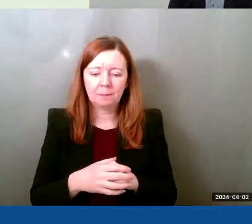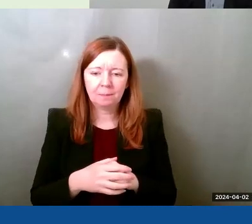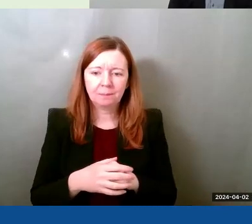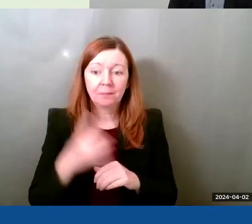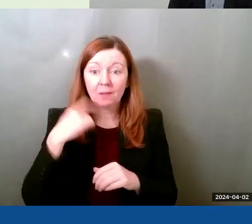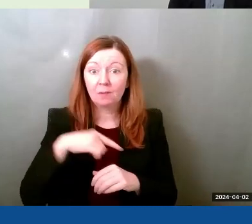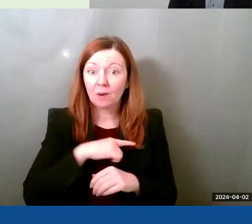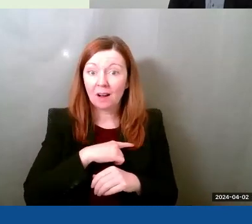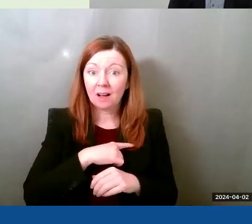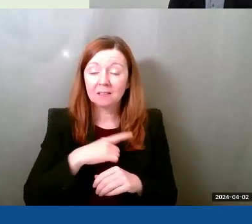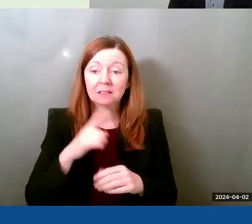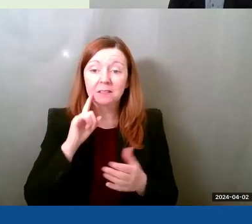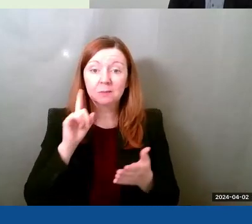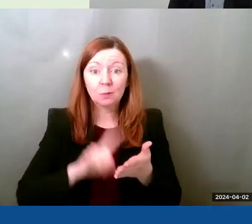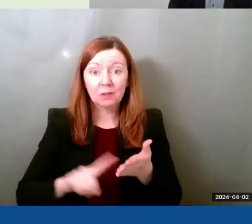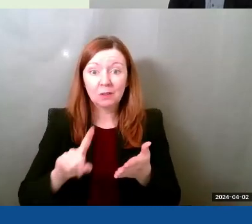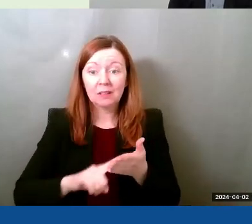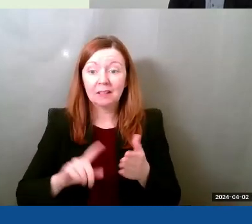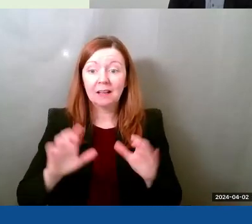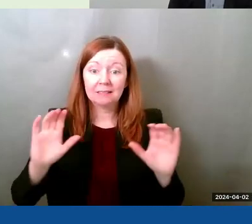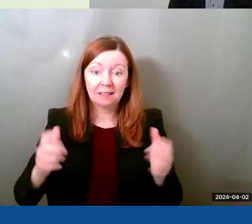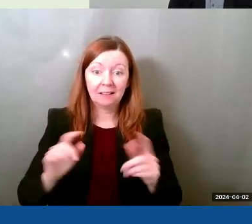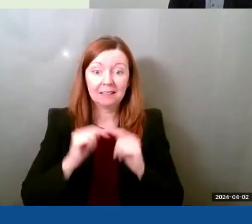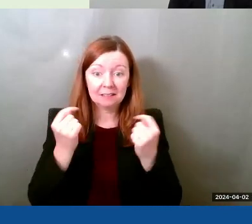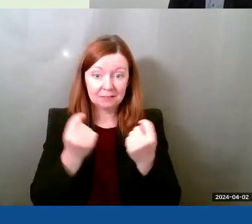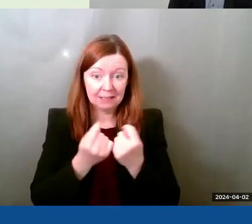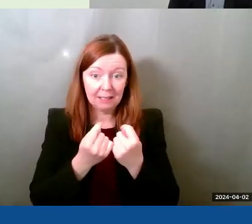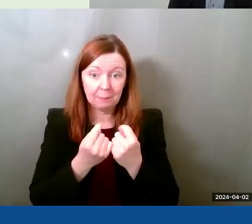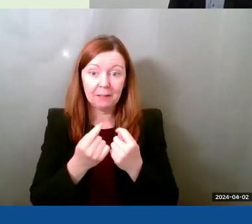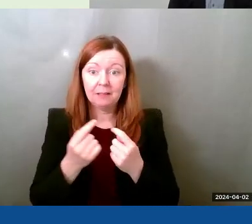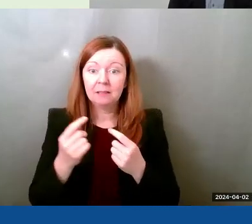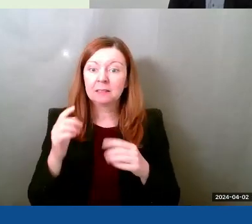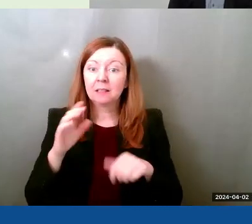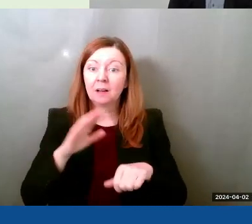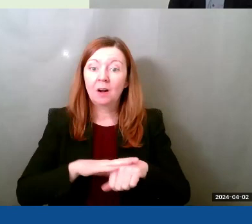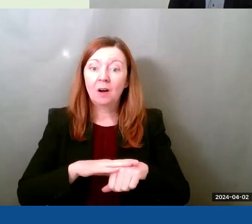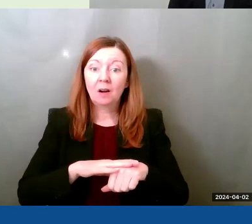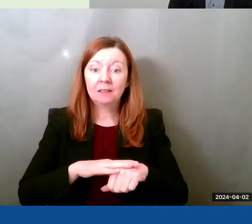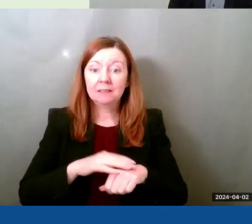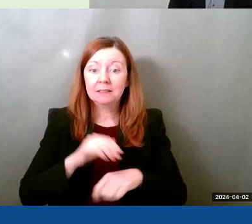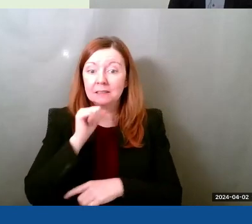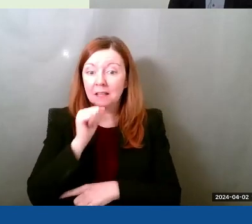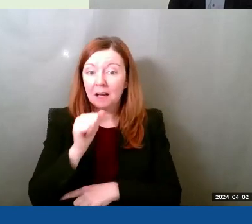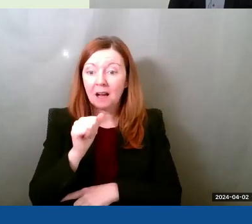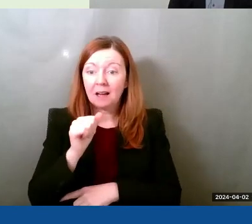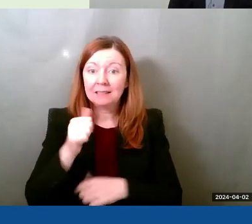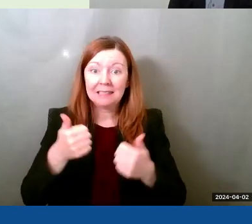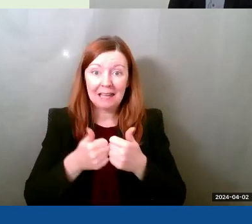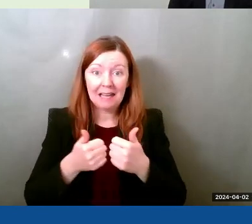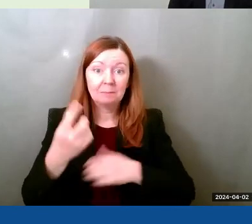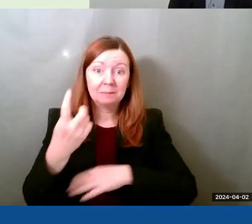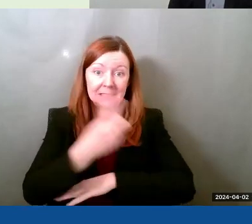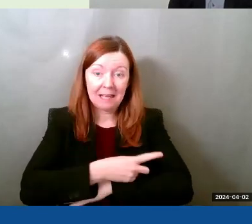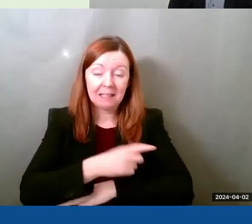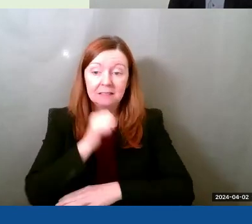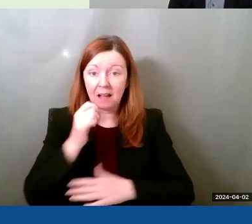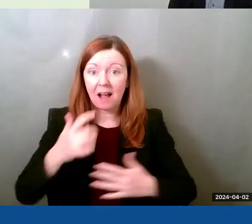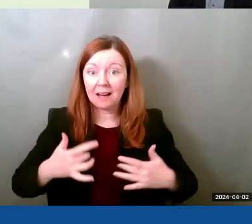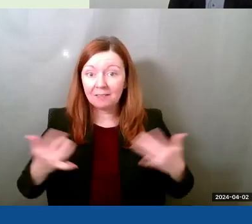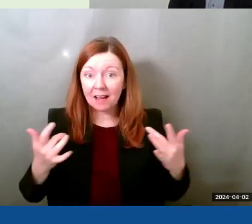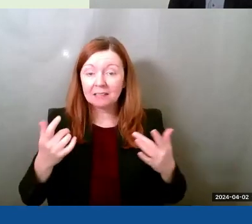For us, when we were looking at this as a collective team, even on non-game days and non-event